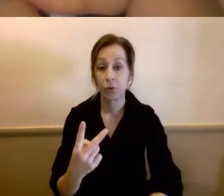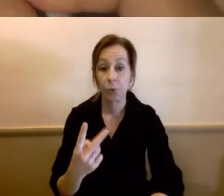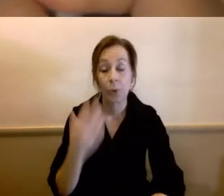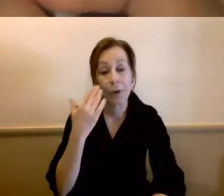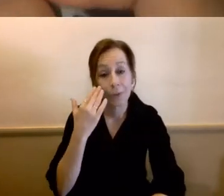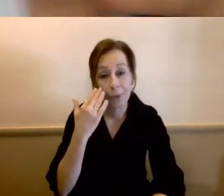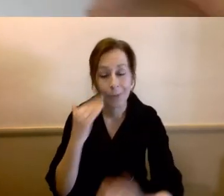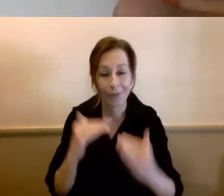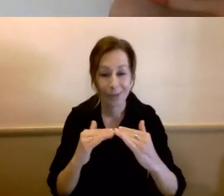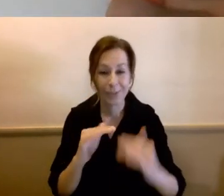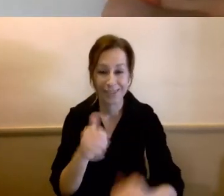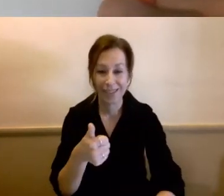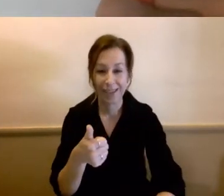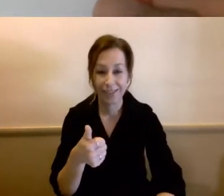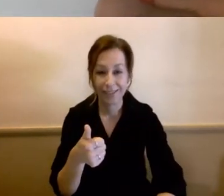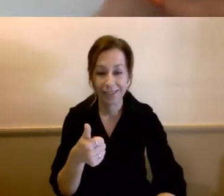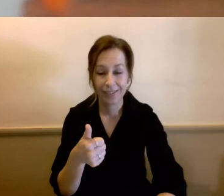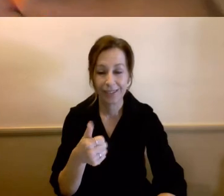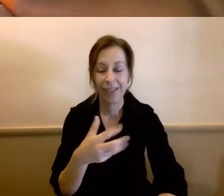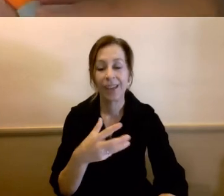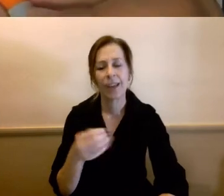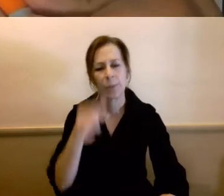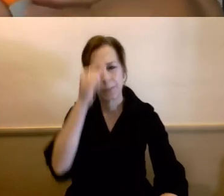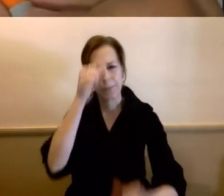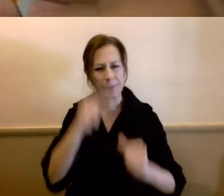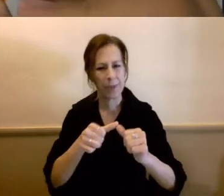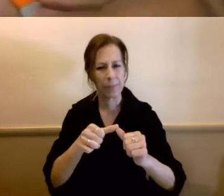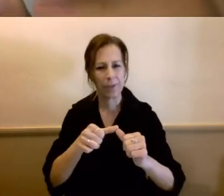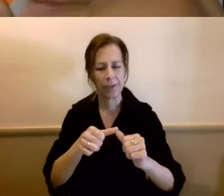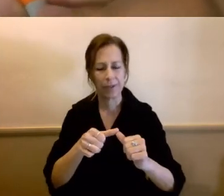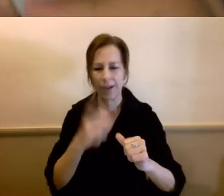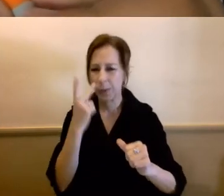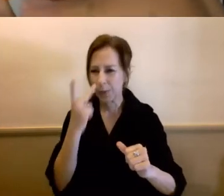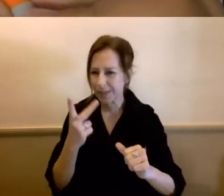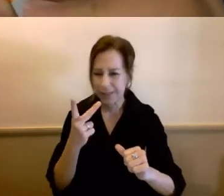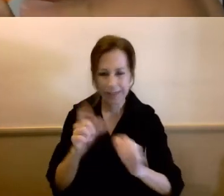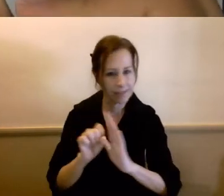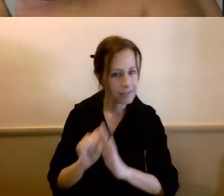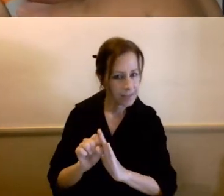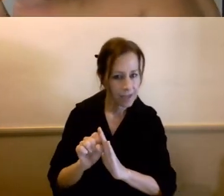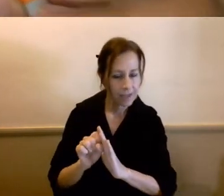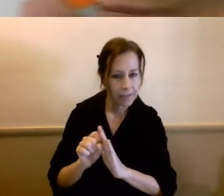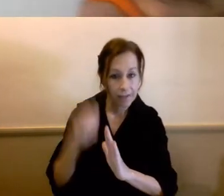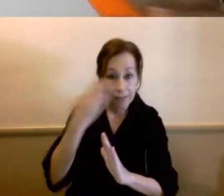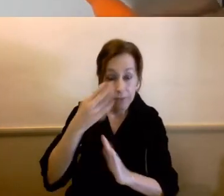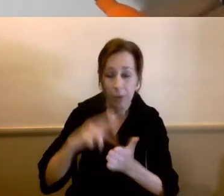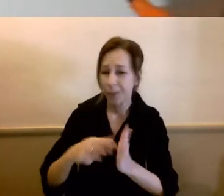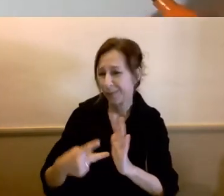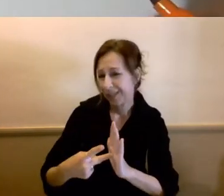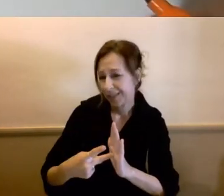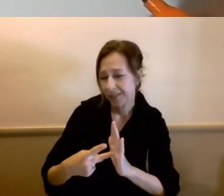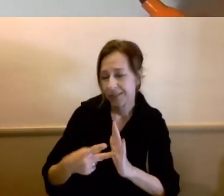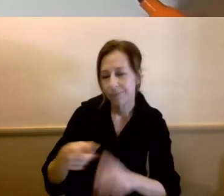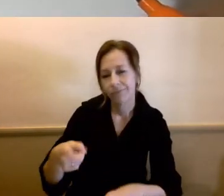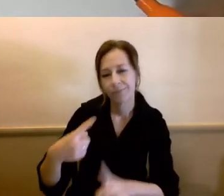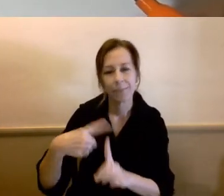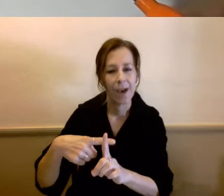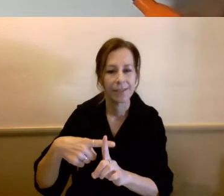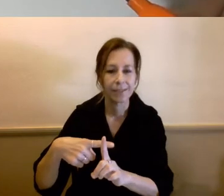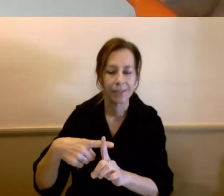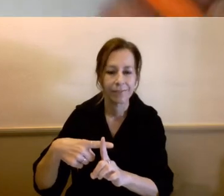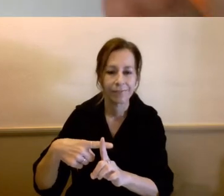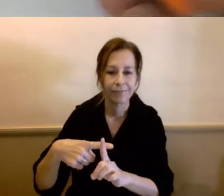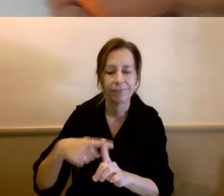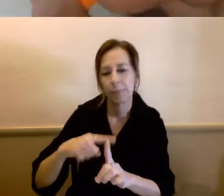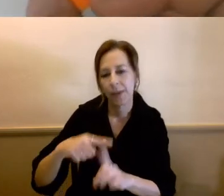2, I know that's 10. And remember, if I don't see a sign in front, it's implied that it's positive 10.